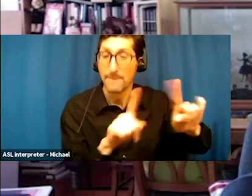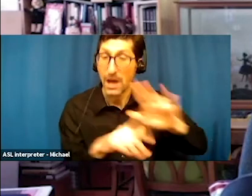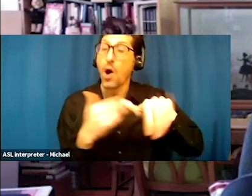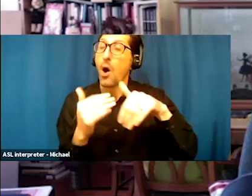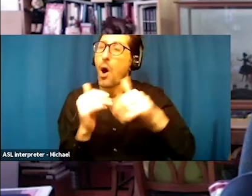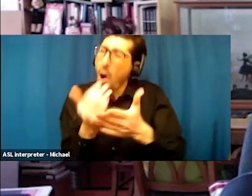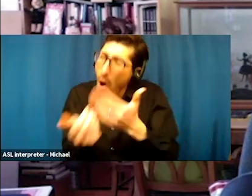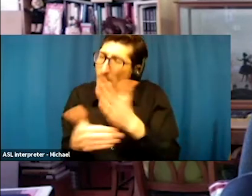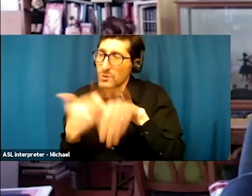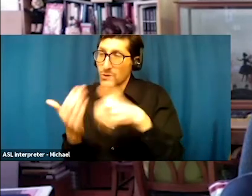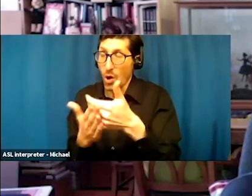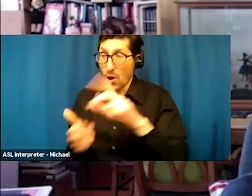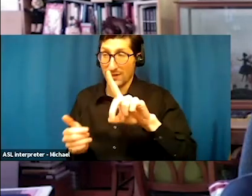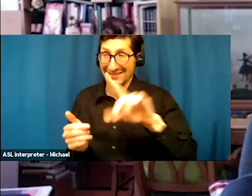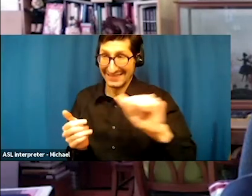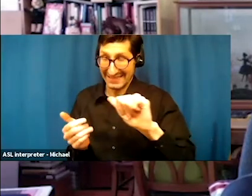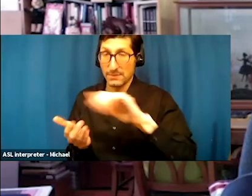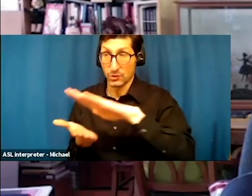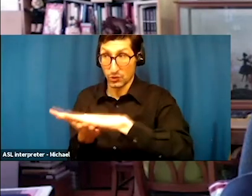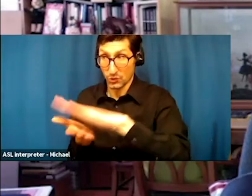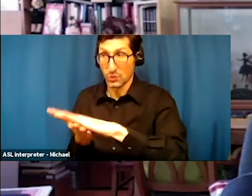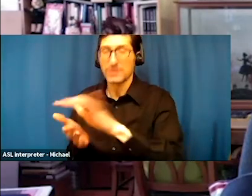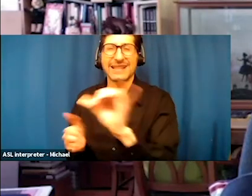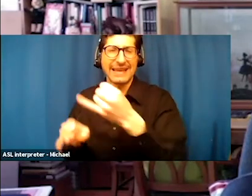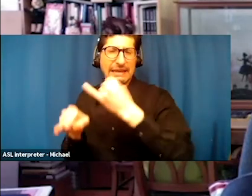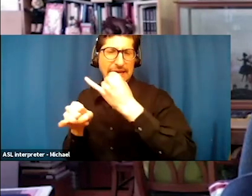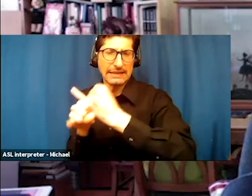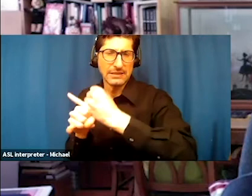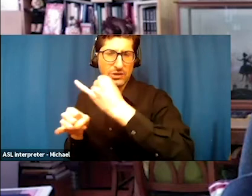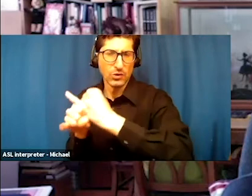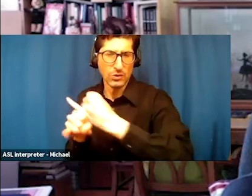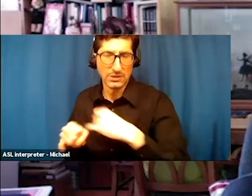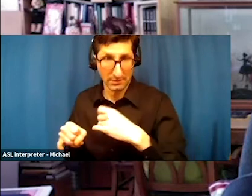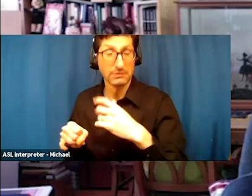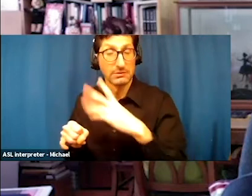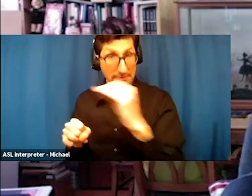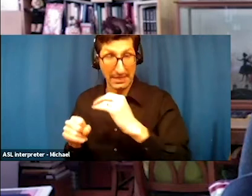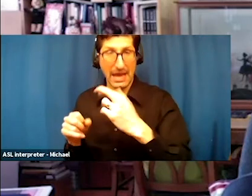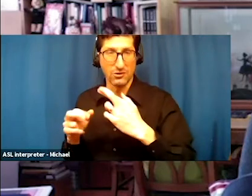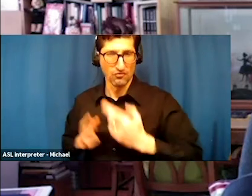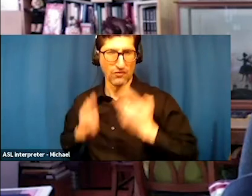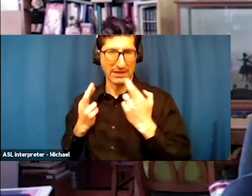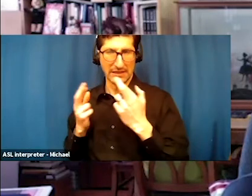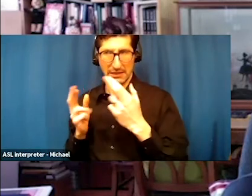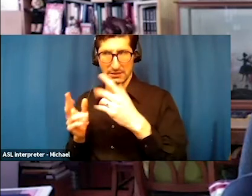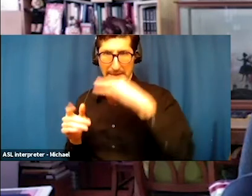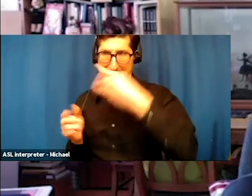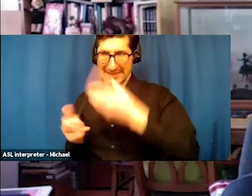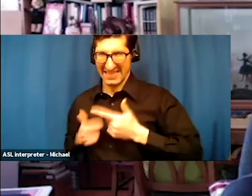were institutional, they were residential, and they were